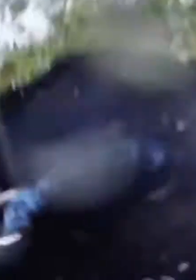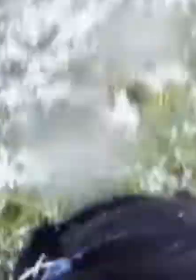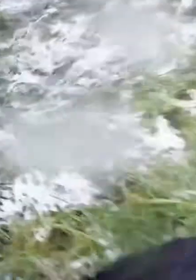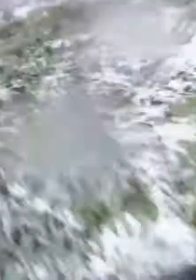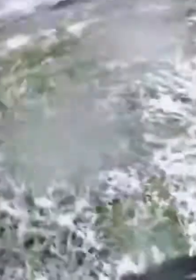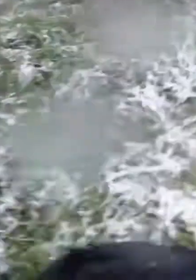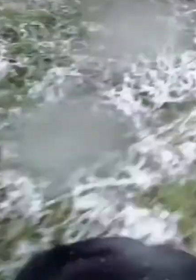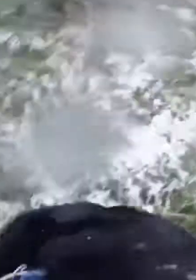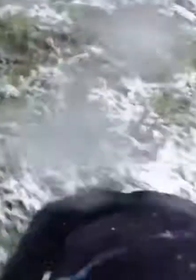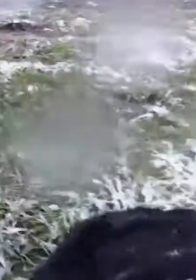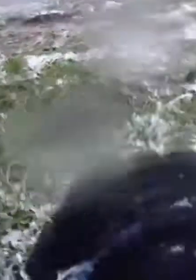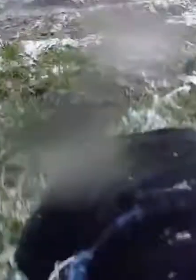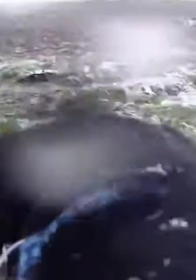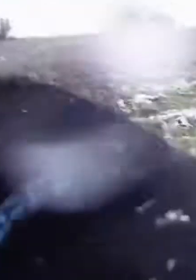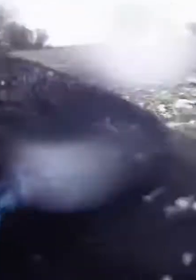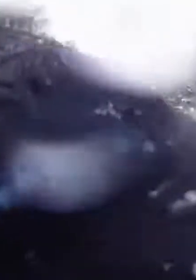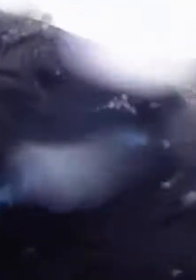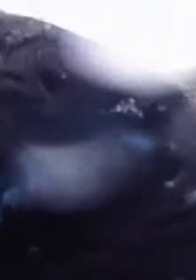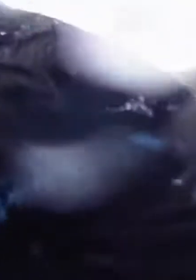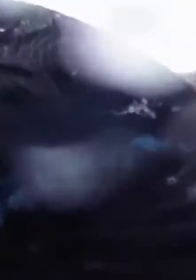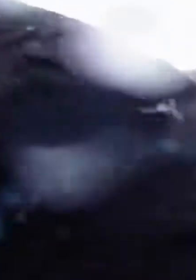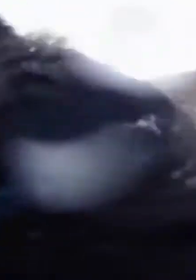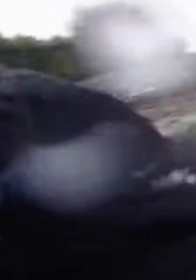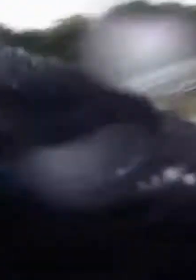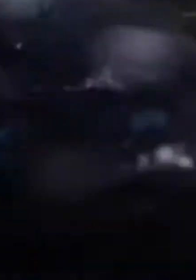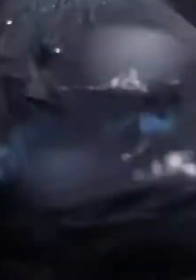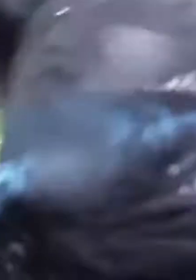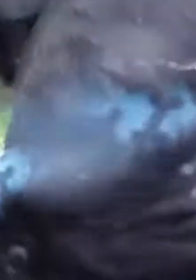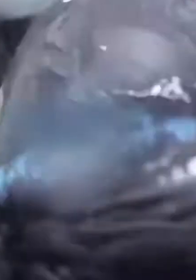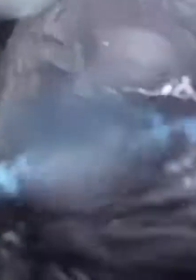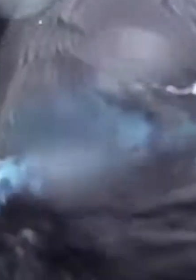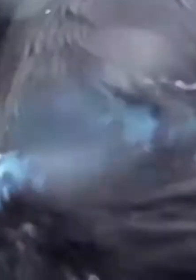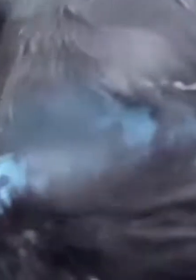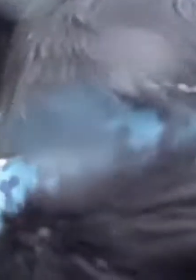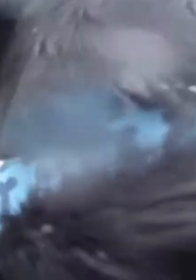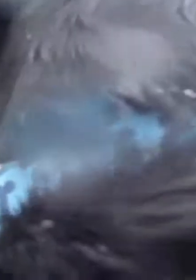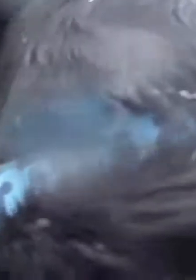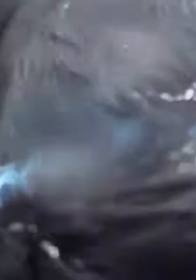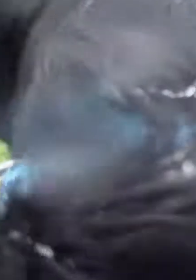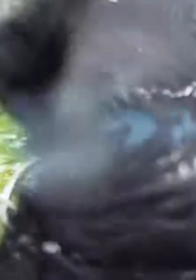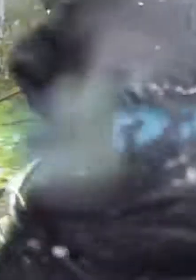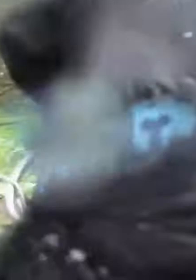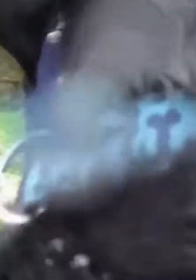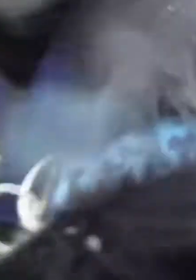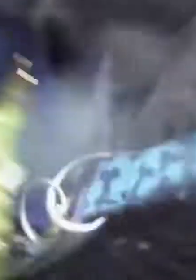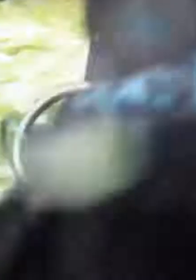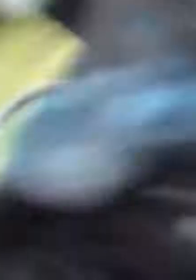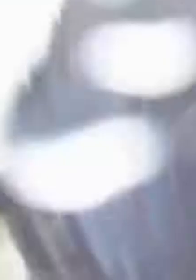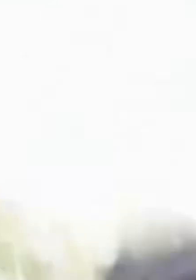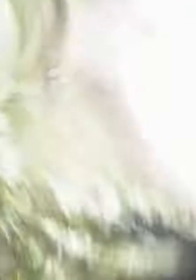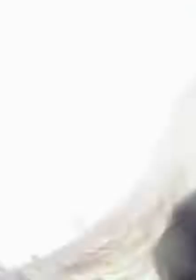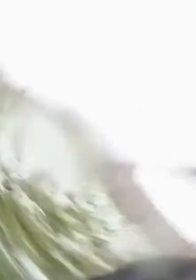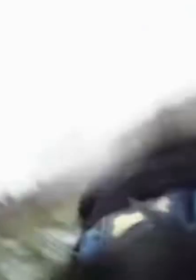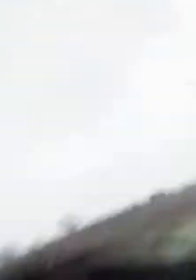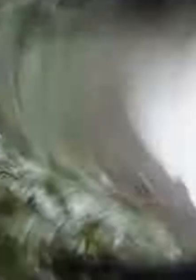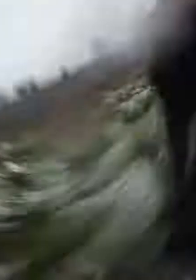what this white stuff tastes like? Water. It's a bit weird.